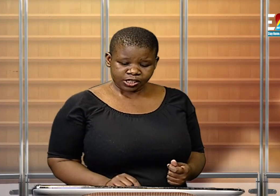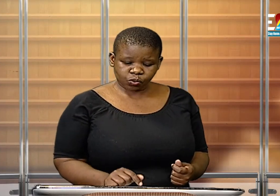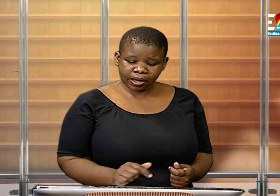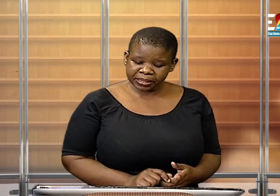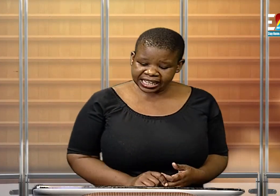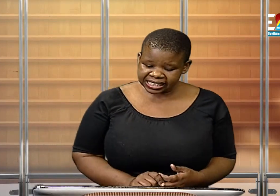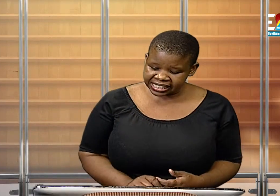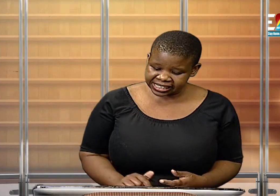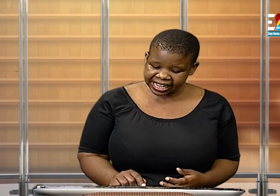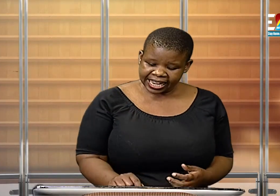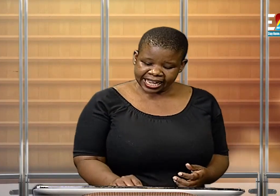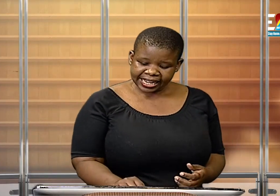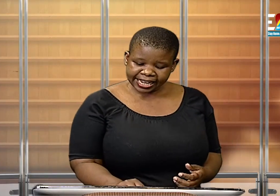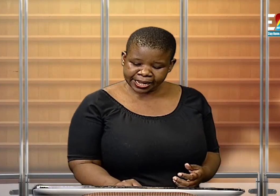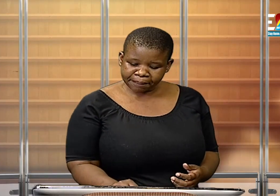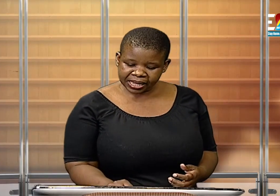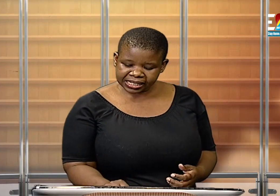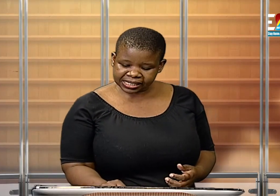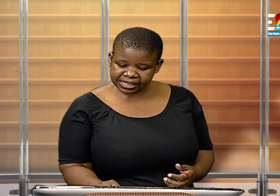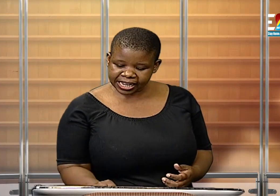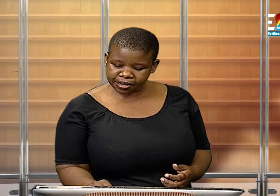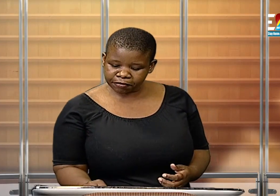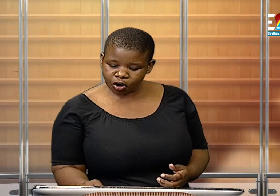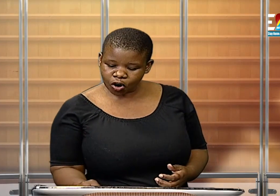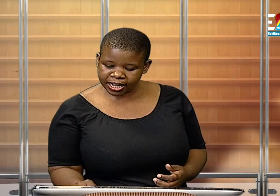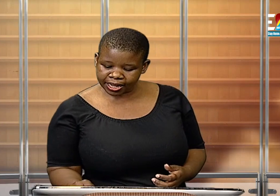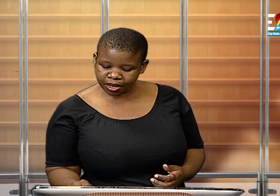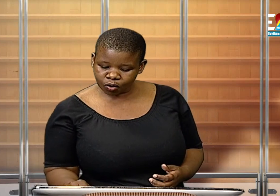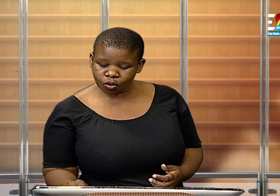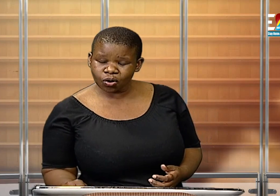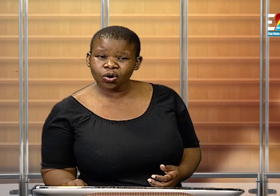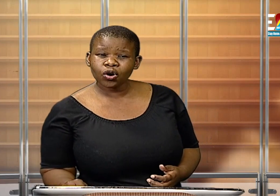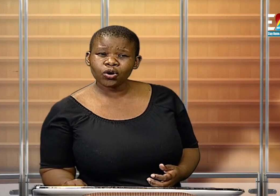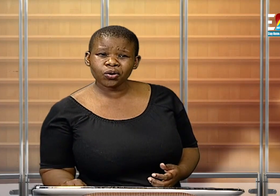lwesiSwati siwabita sithi yimisindvo